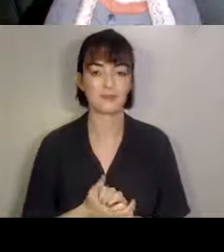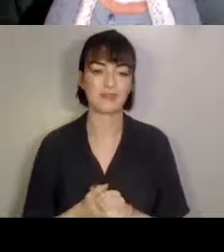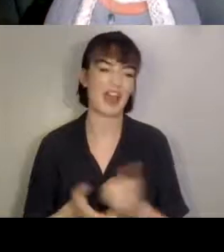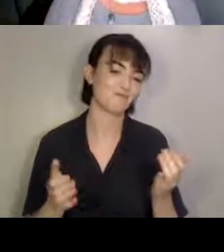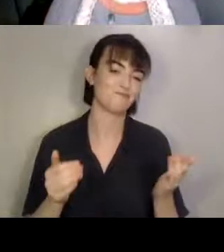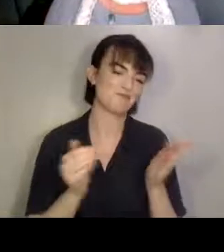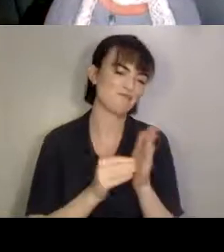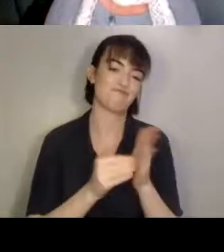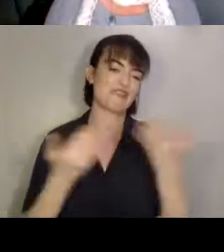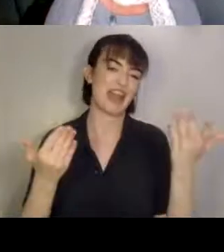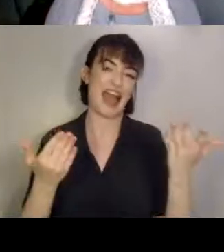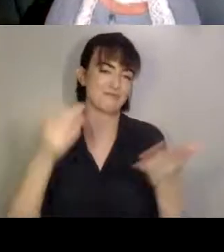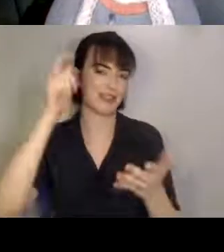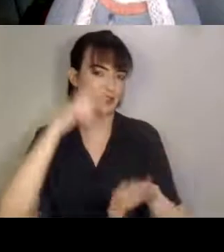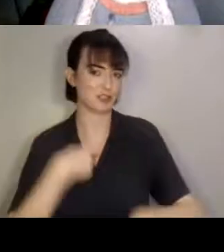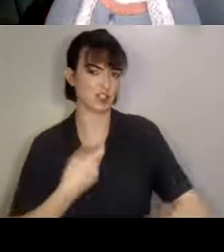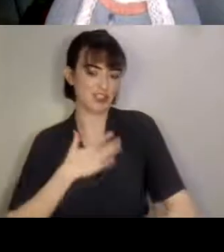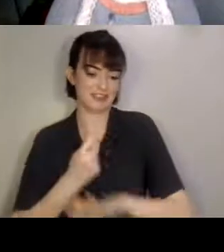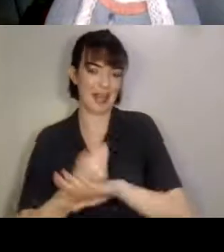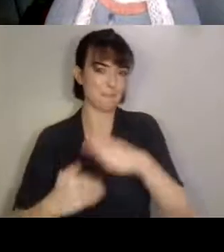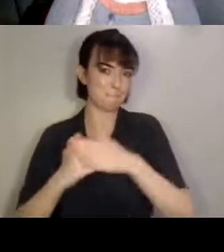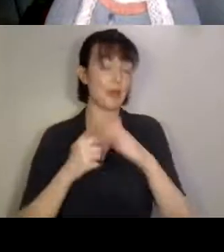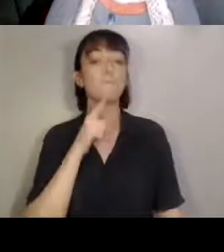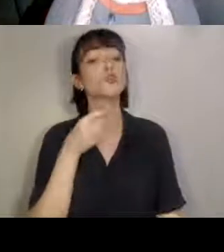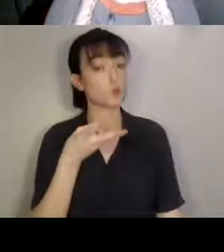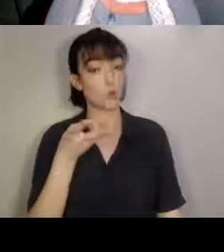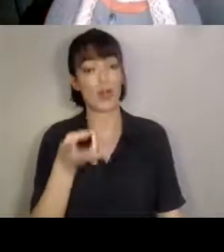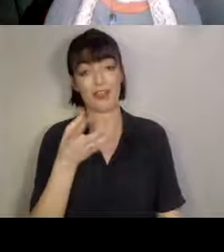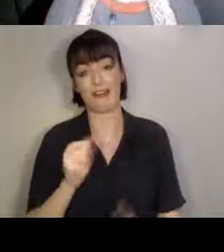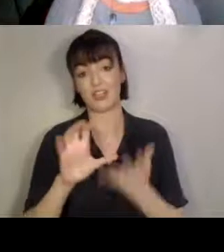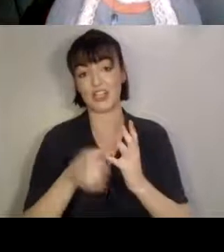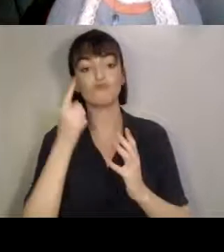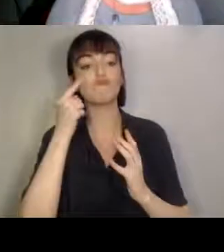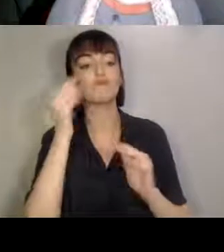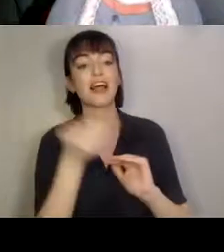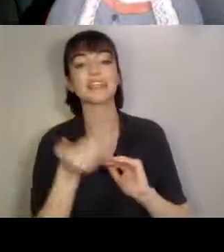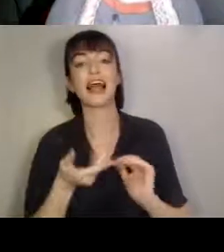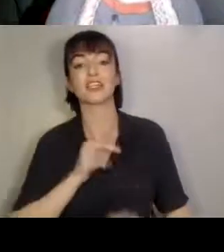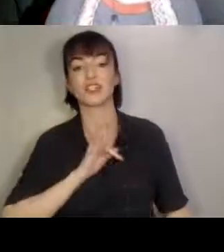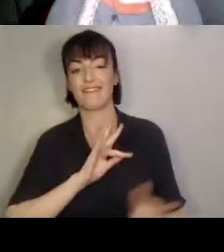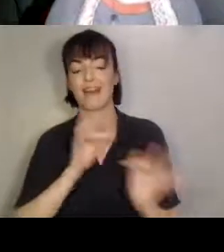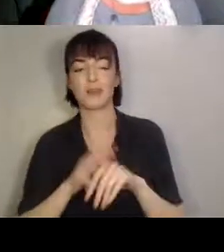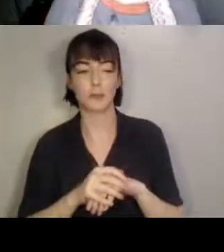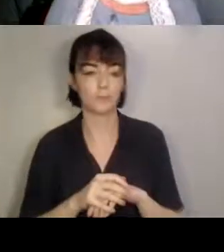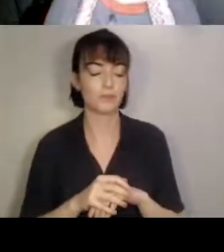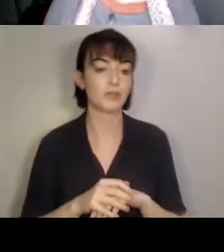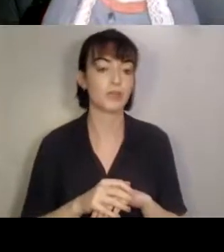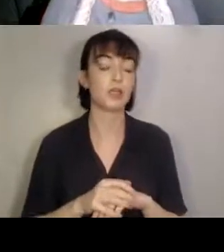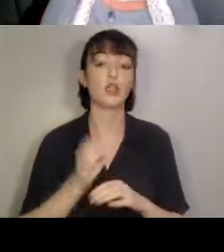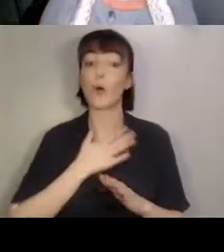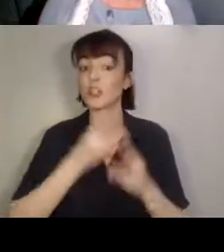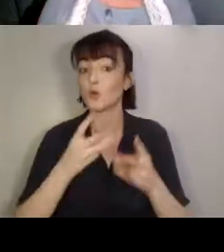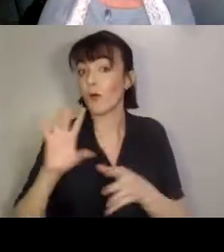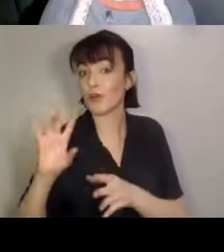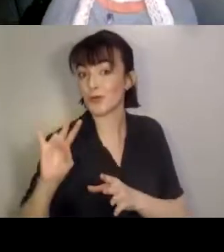think I won't dwell just because time is short, but you will have a chance to look at the slides later. So the monitoring protocol, what I did want just to tell you was that